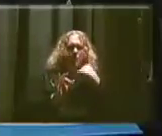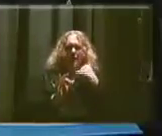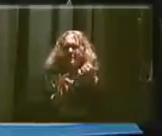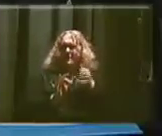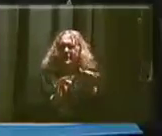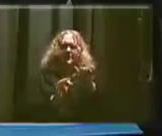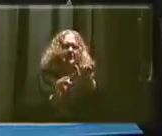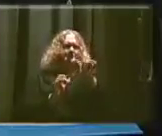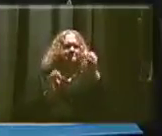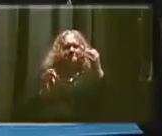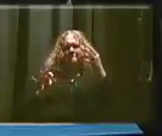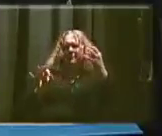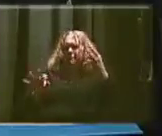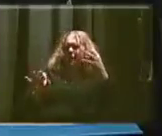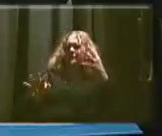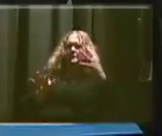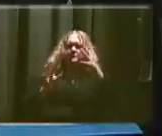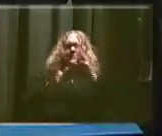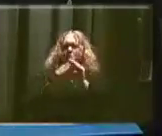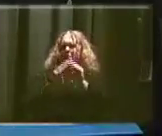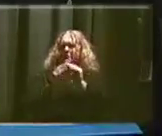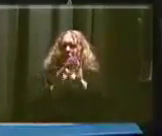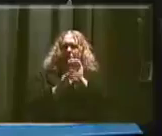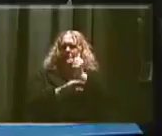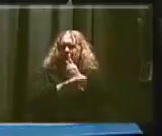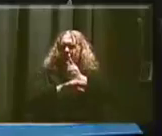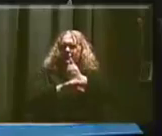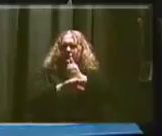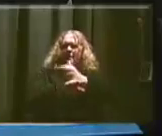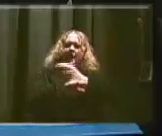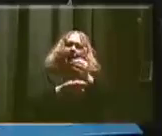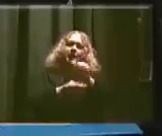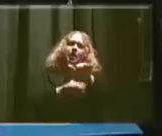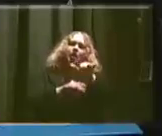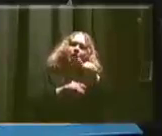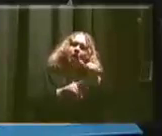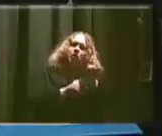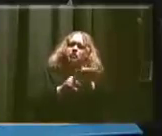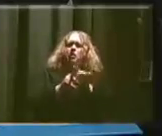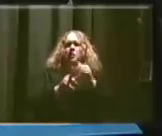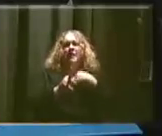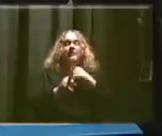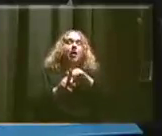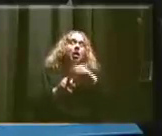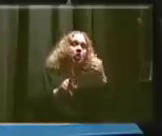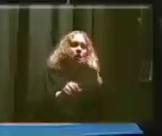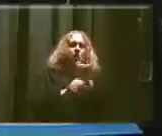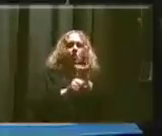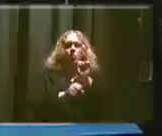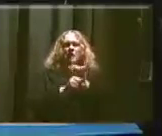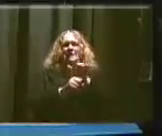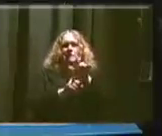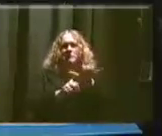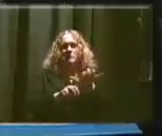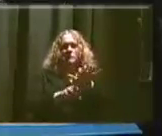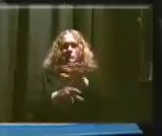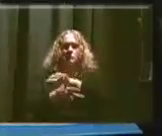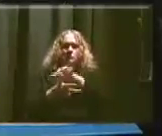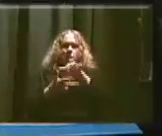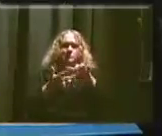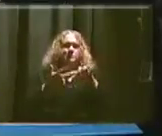for consultation. And third, we've got a lot of other work to do. So that's my view about this.